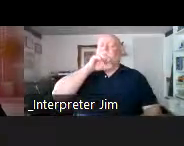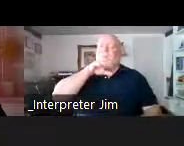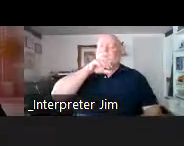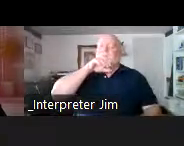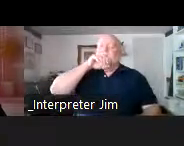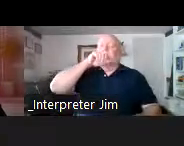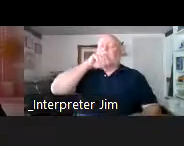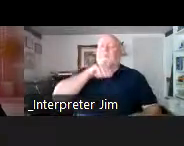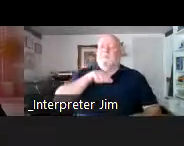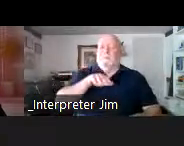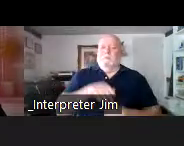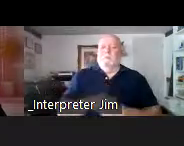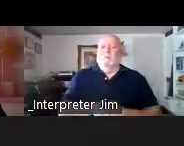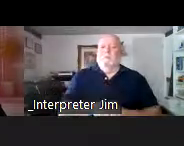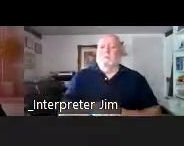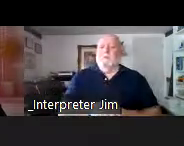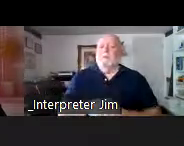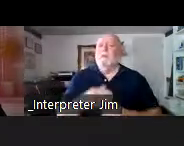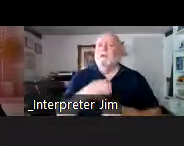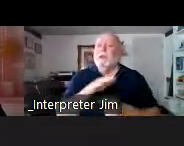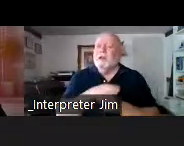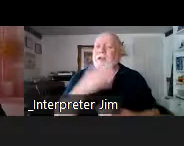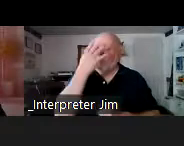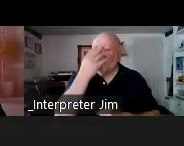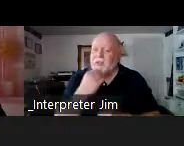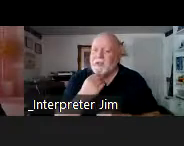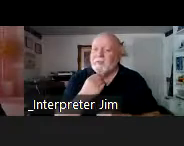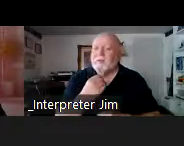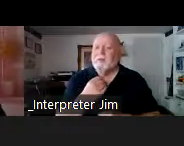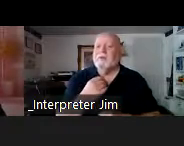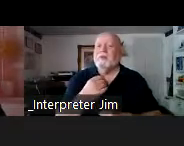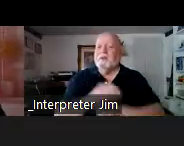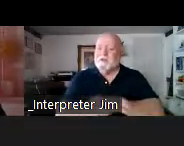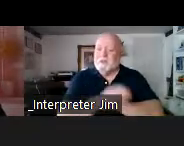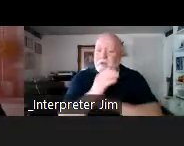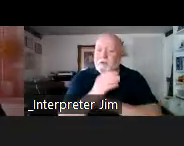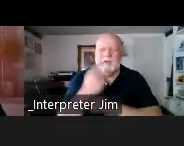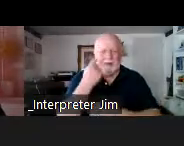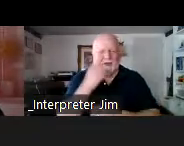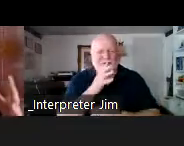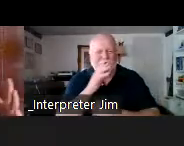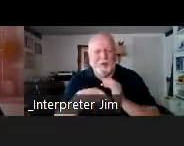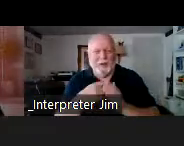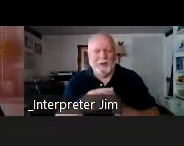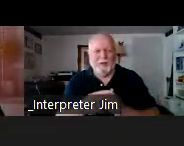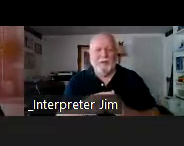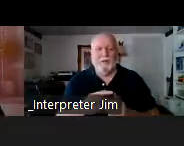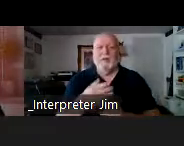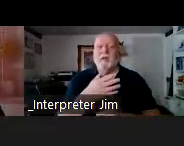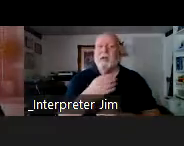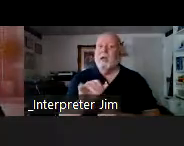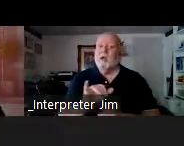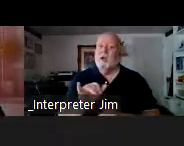The sleep and the sunrise, I just talked about the sun, and then